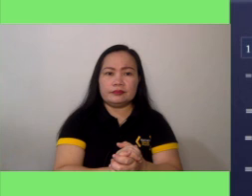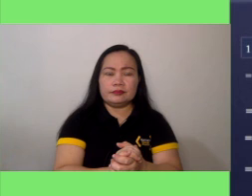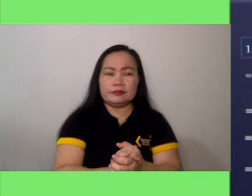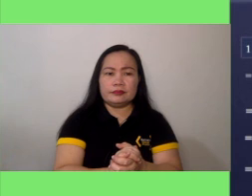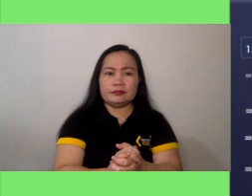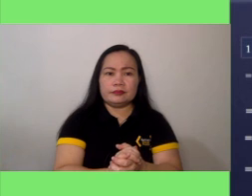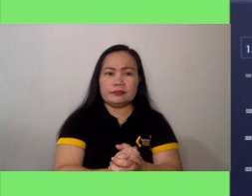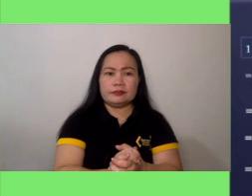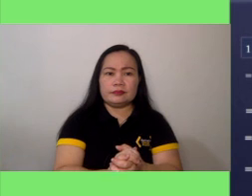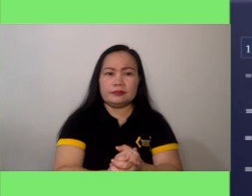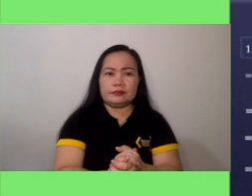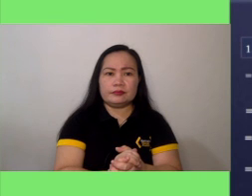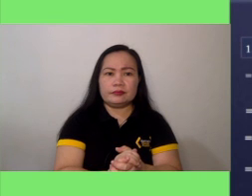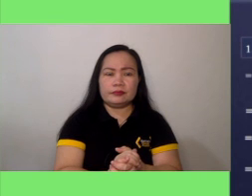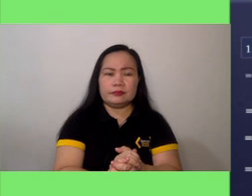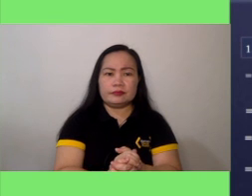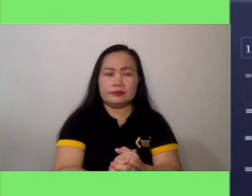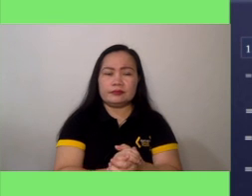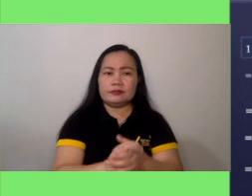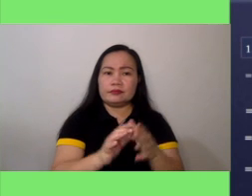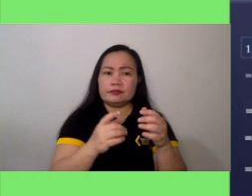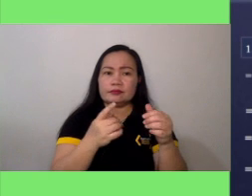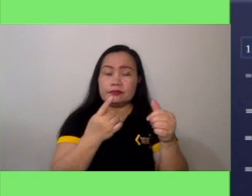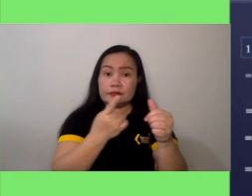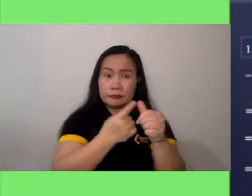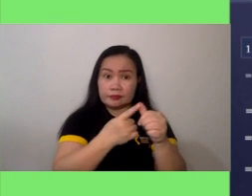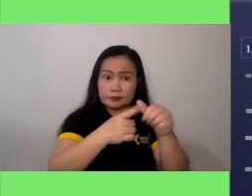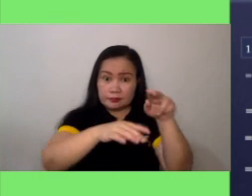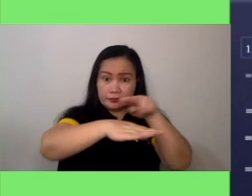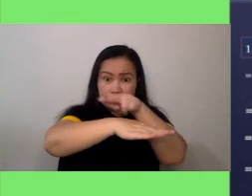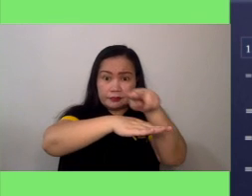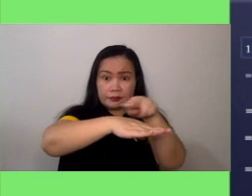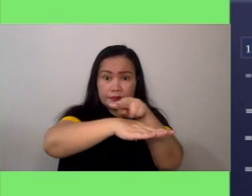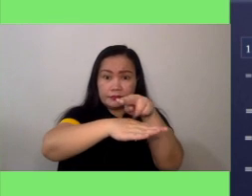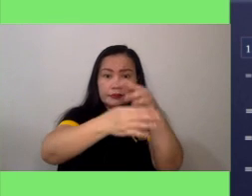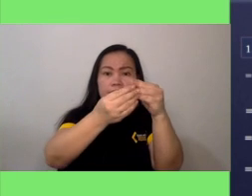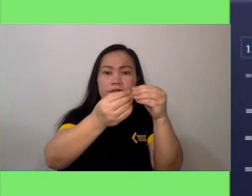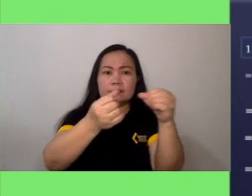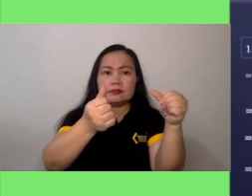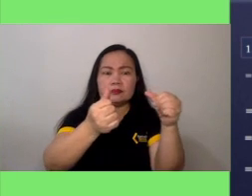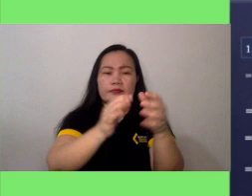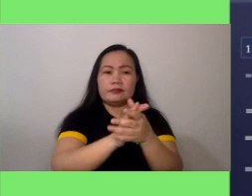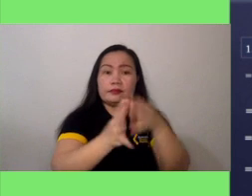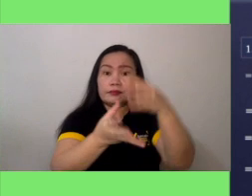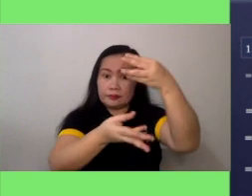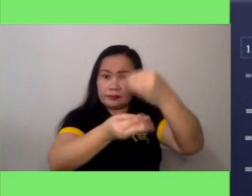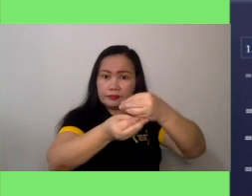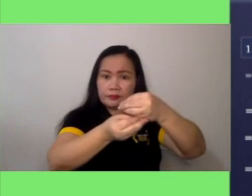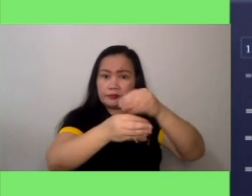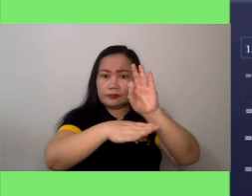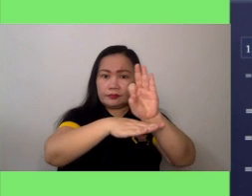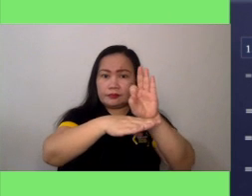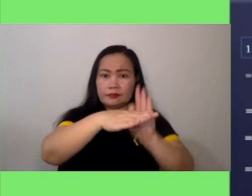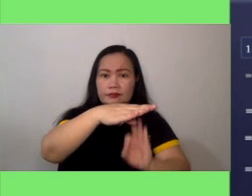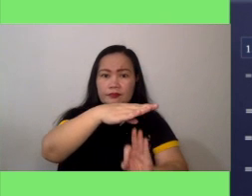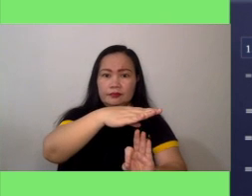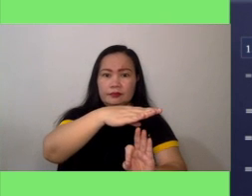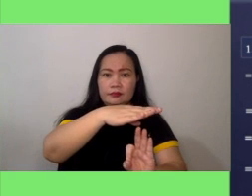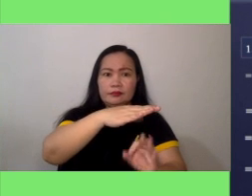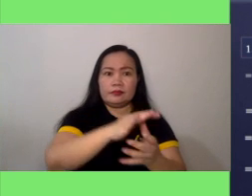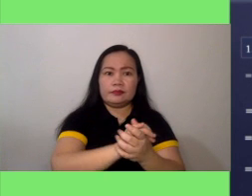negative 1 over 8. Okay, so ito, kailangan ma-simplify mo muna itong nasa numerator. So,